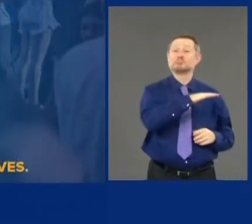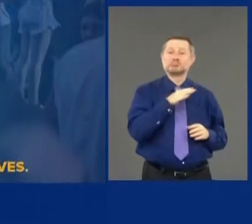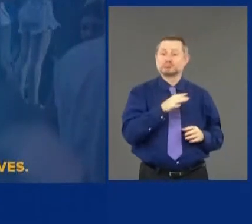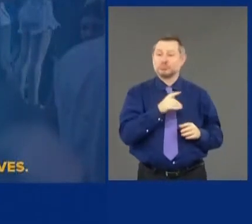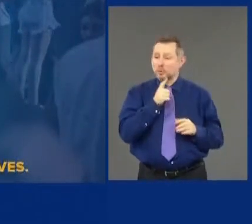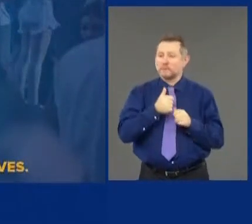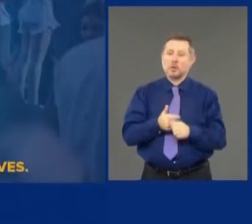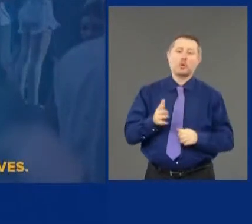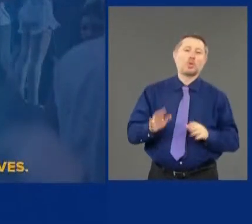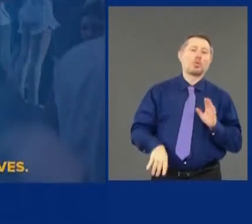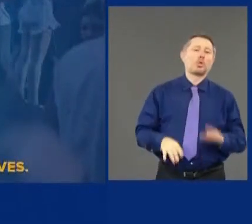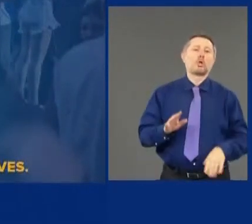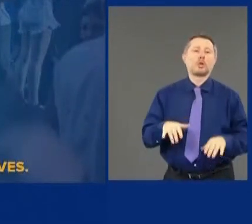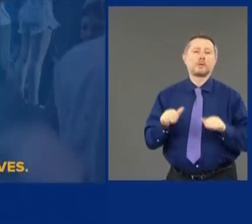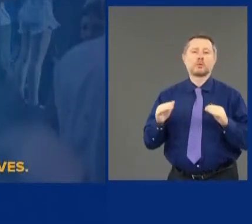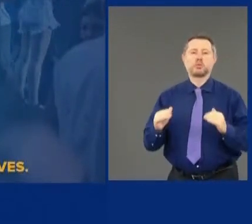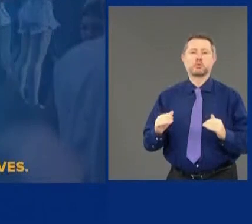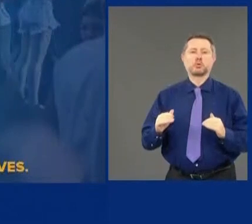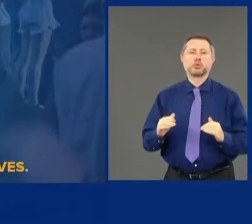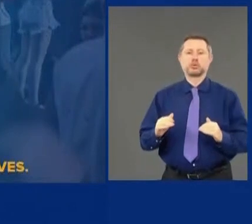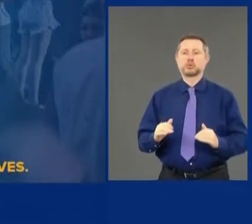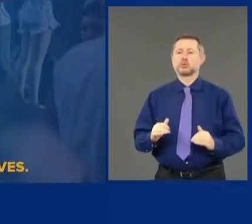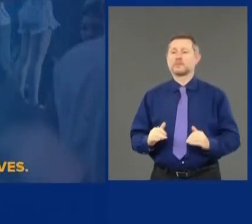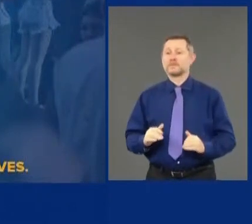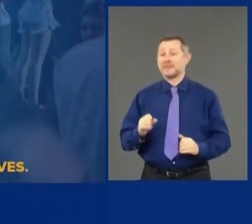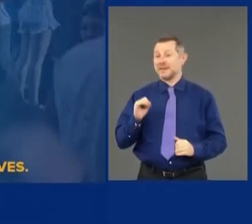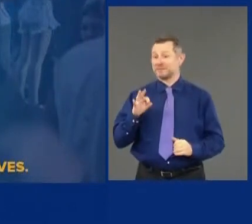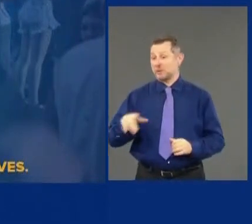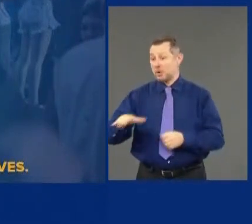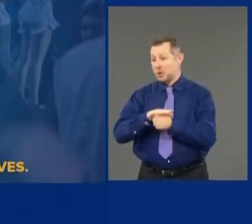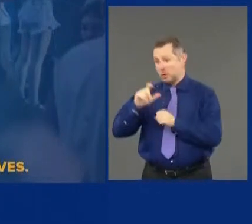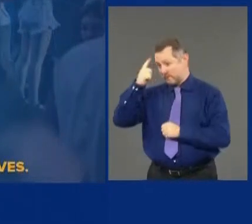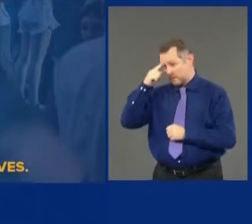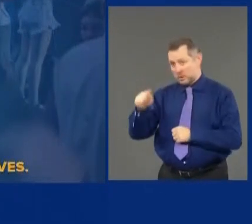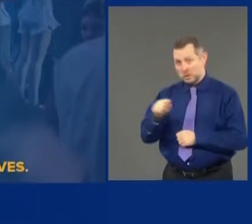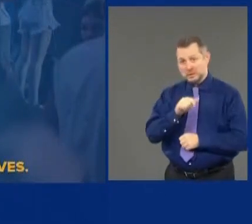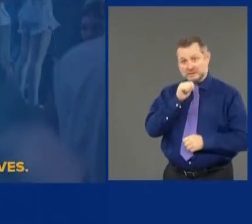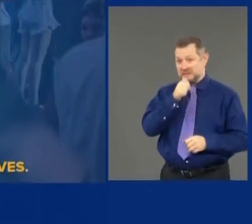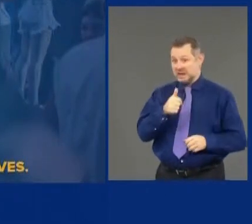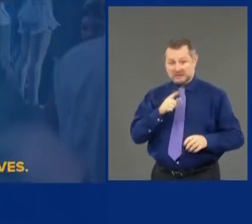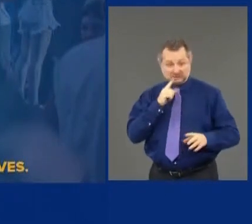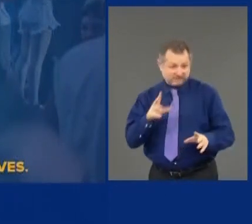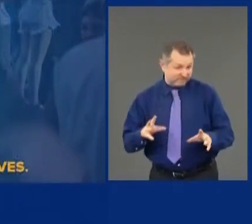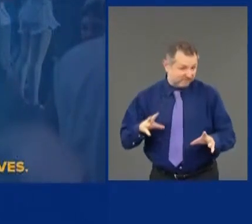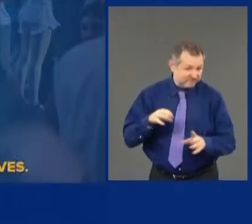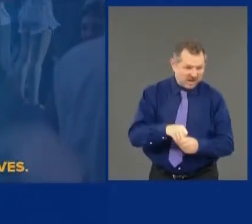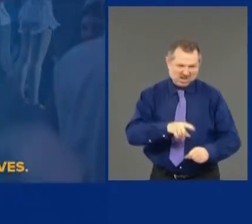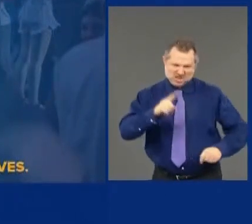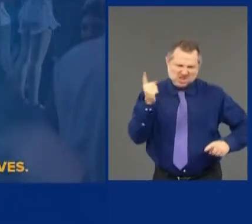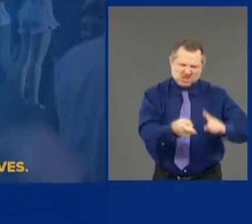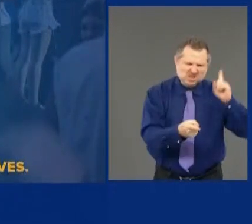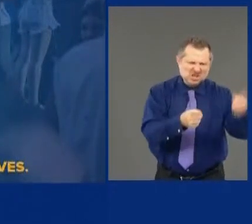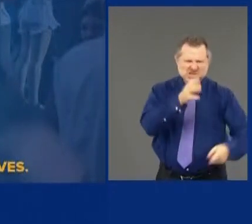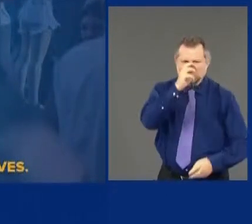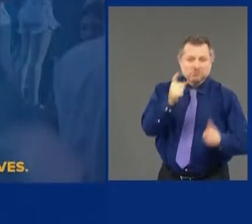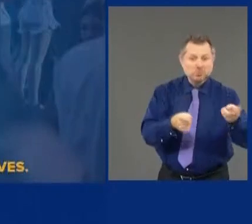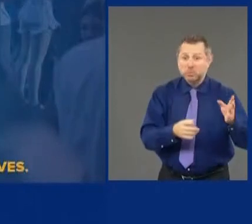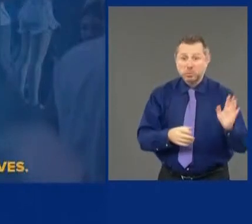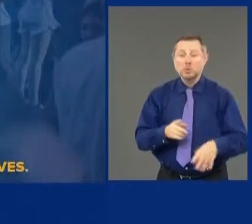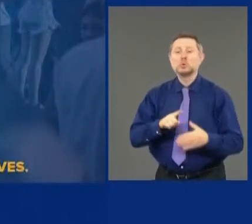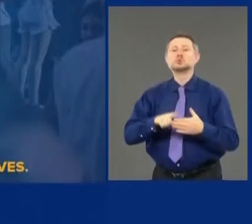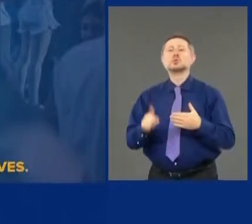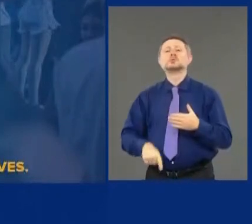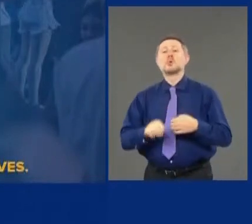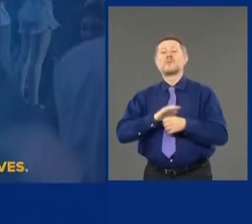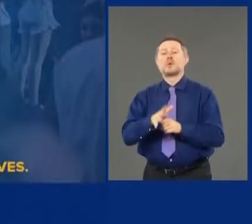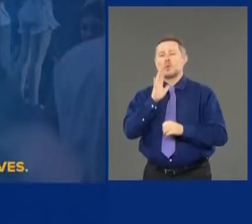and you don't have local governments enforcing, then you're going to see the virus go up.